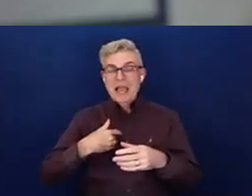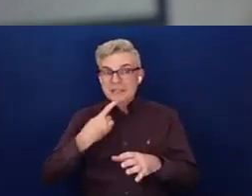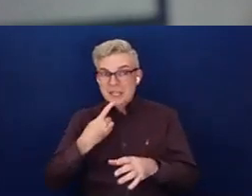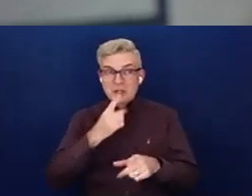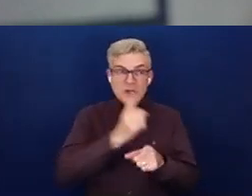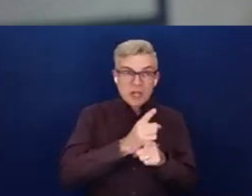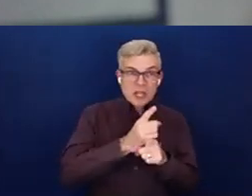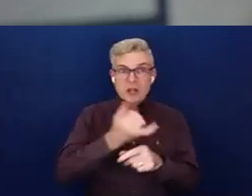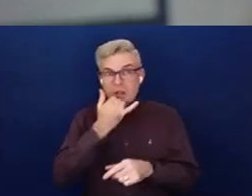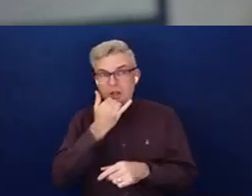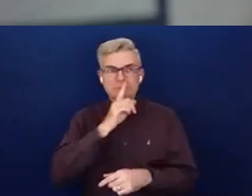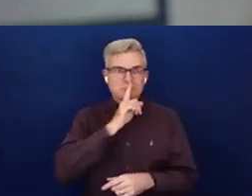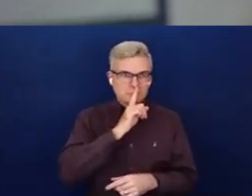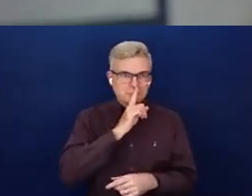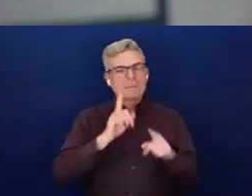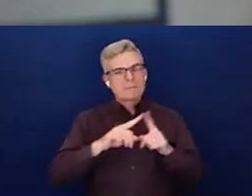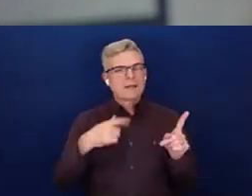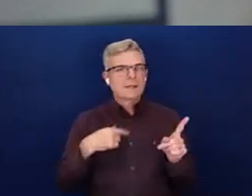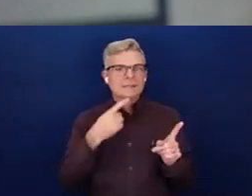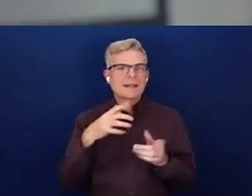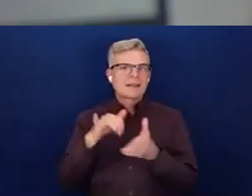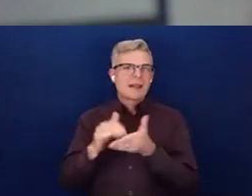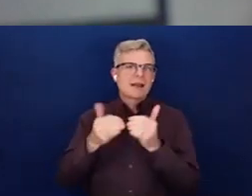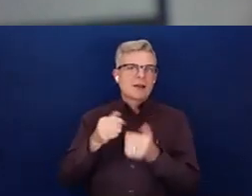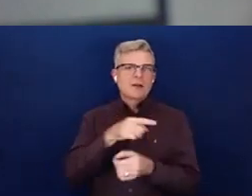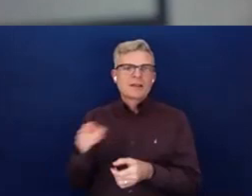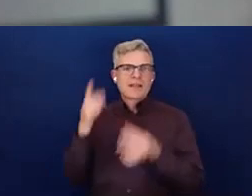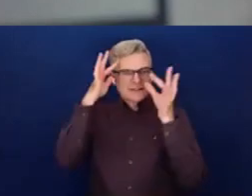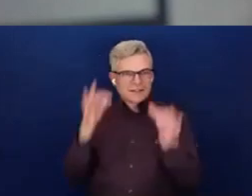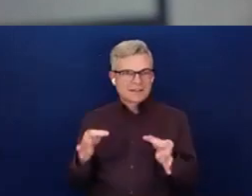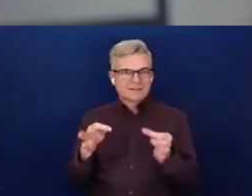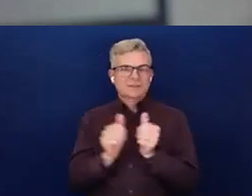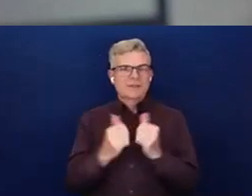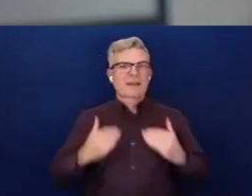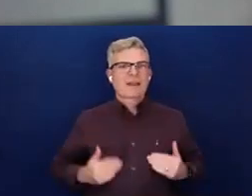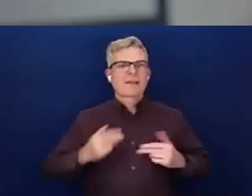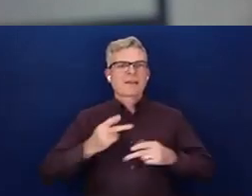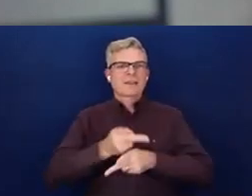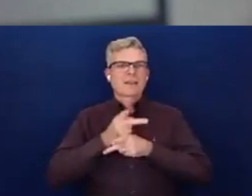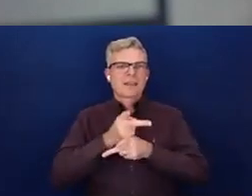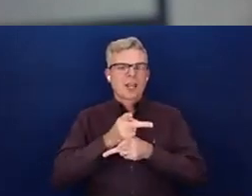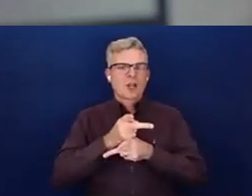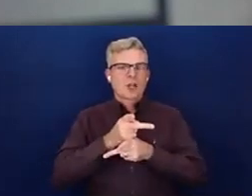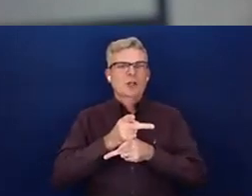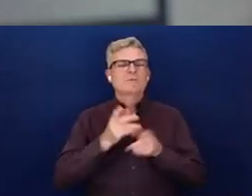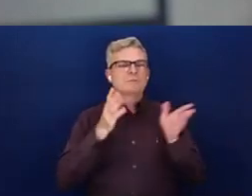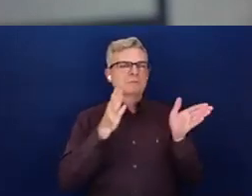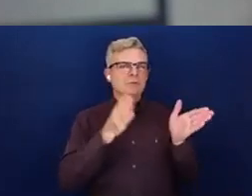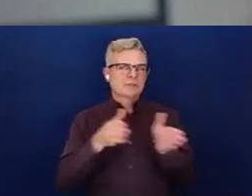with healthcare personnel. It was really more those that are in a large healthcare system that are having